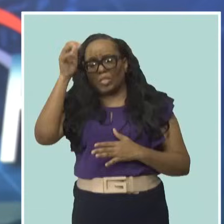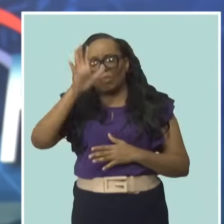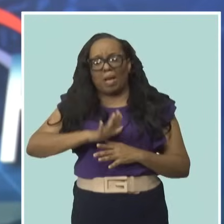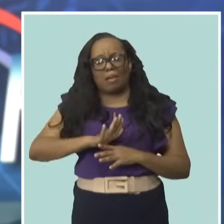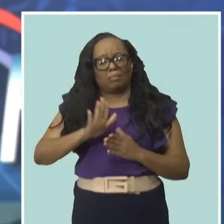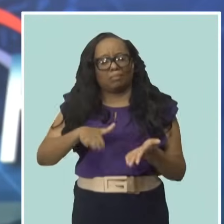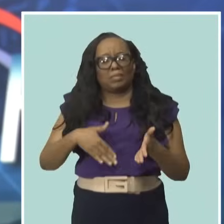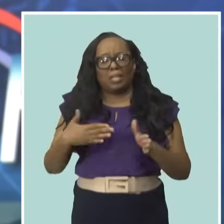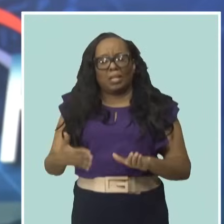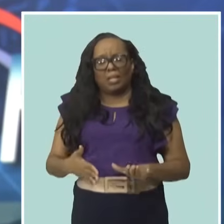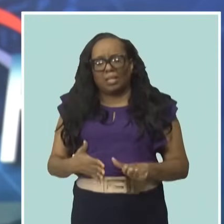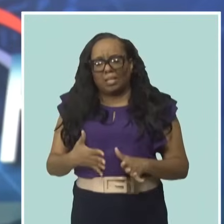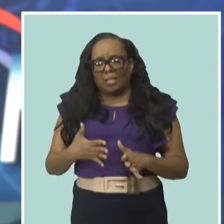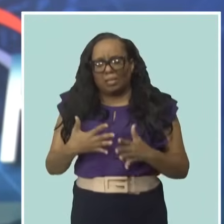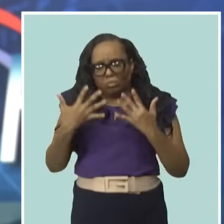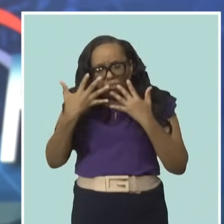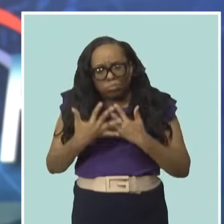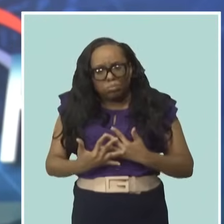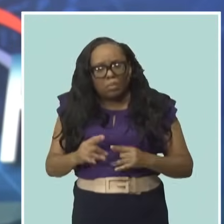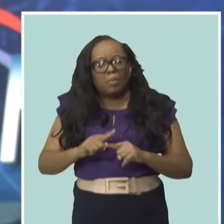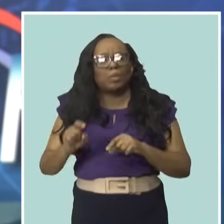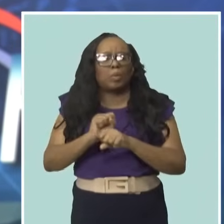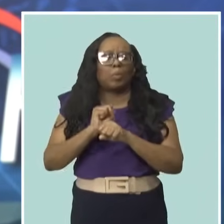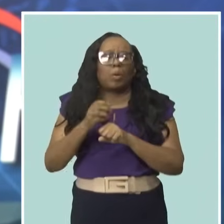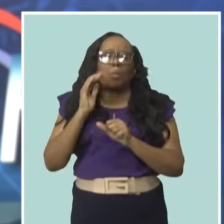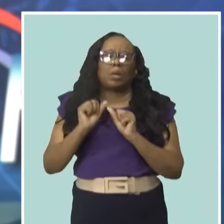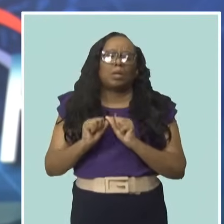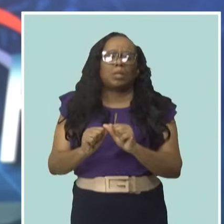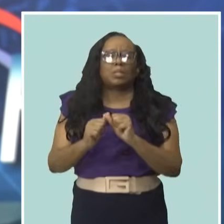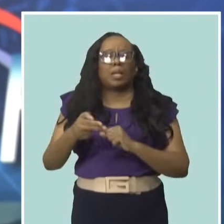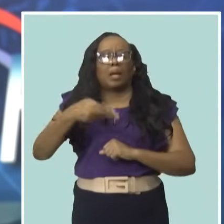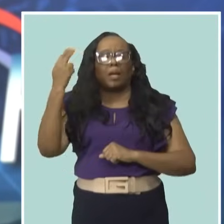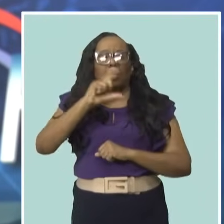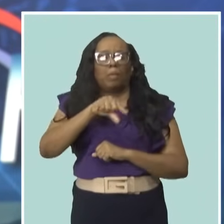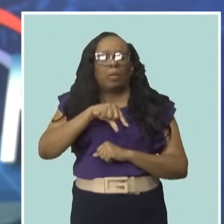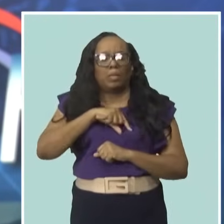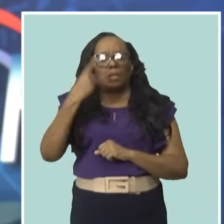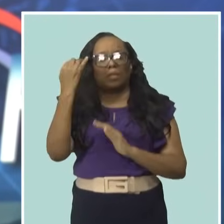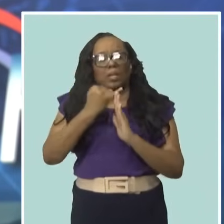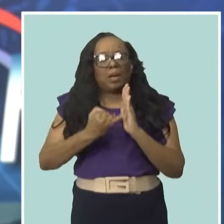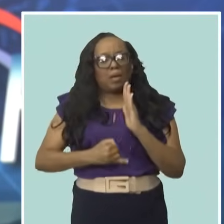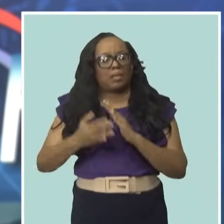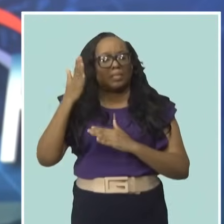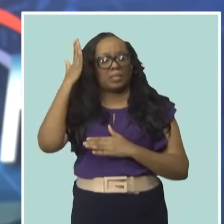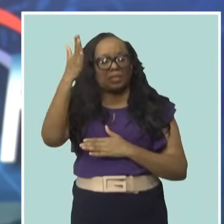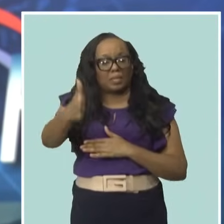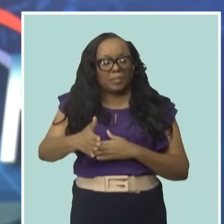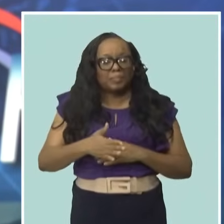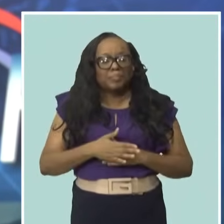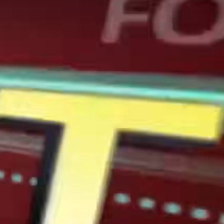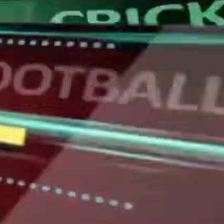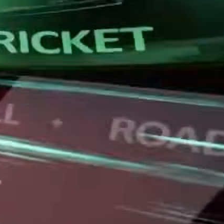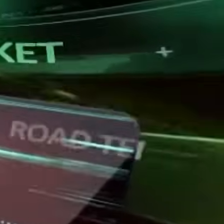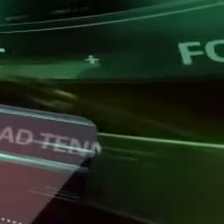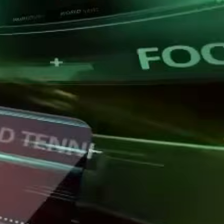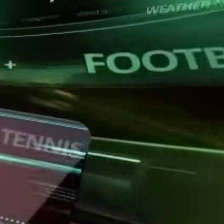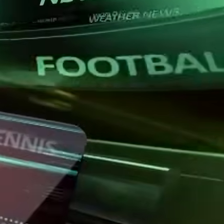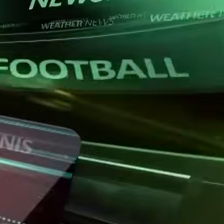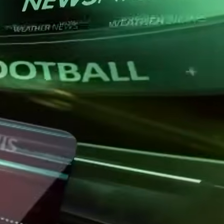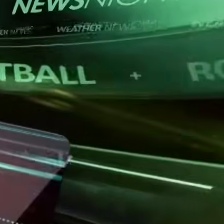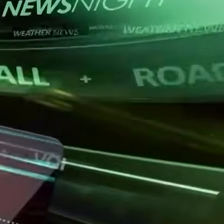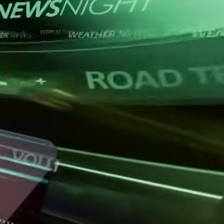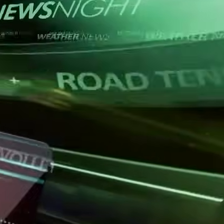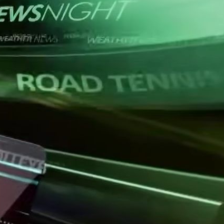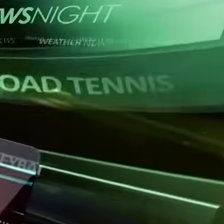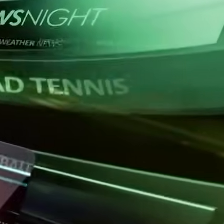left behind will sustain appetites for the highest quality offerings of the arts for years to come.